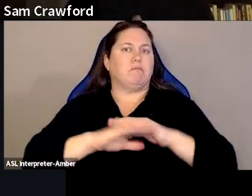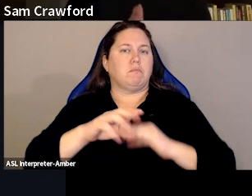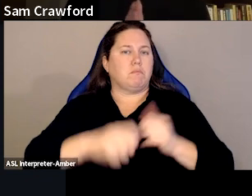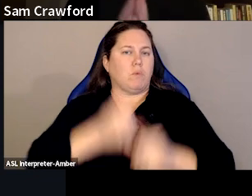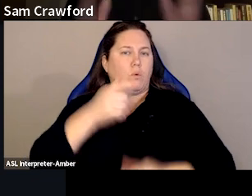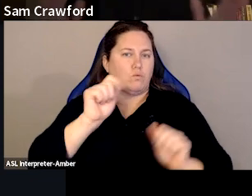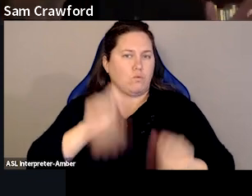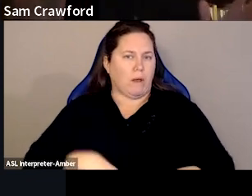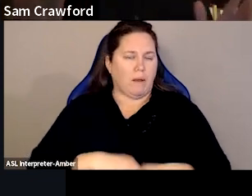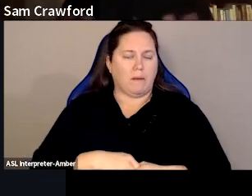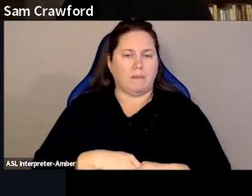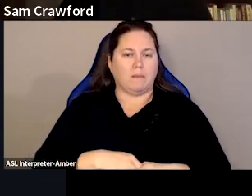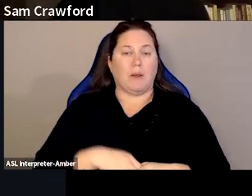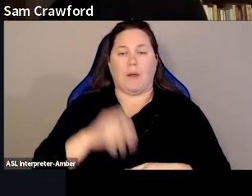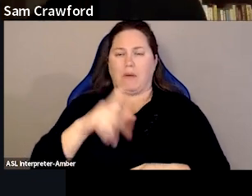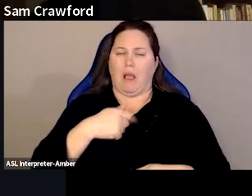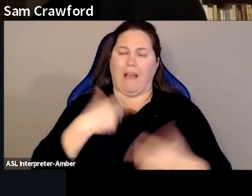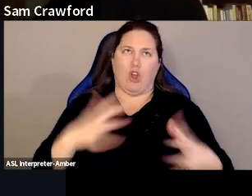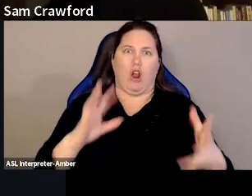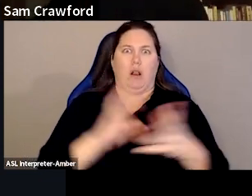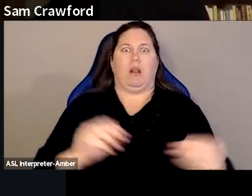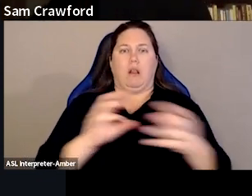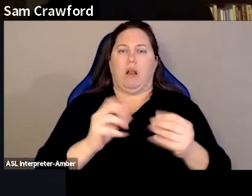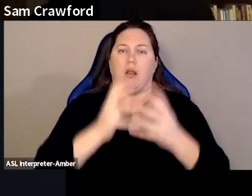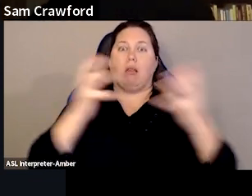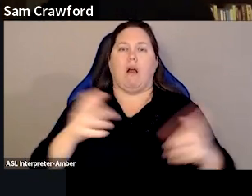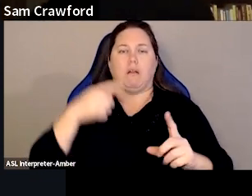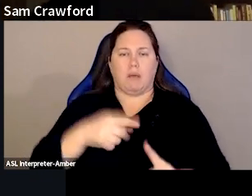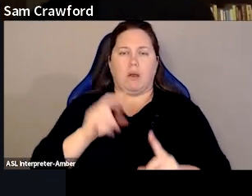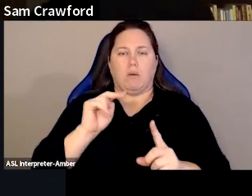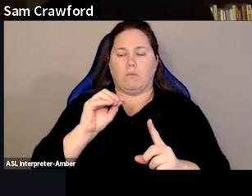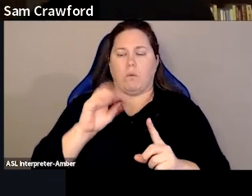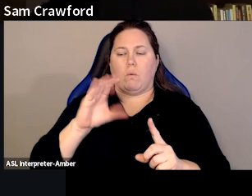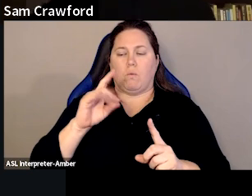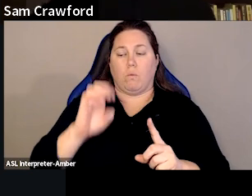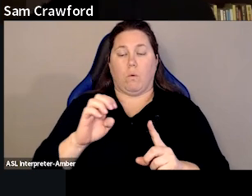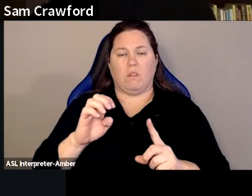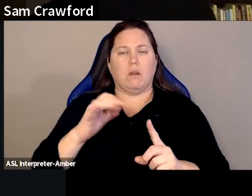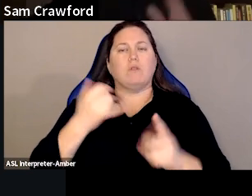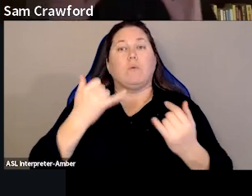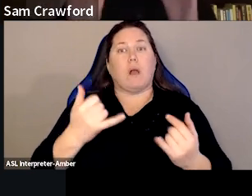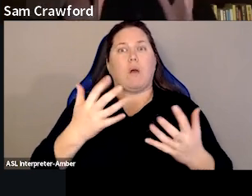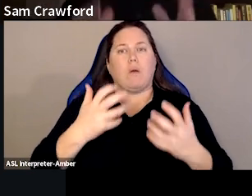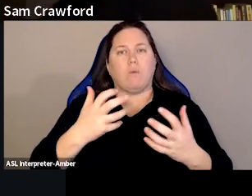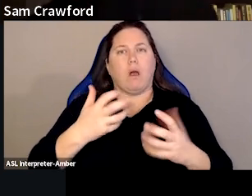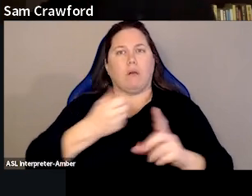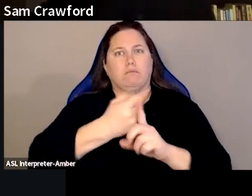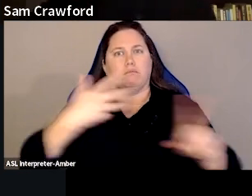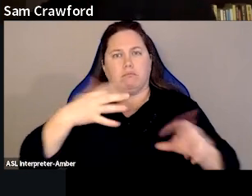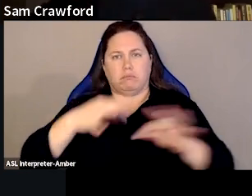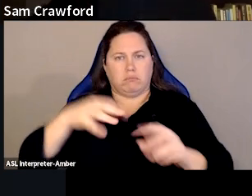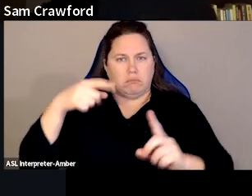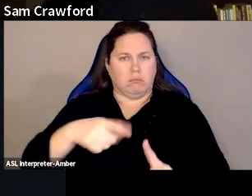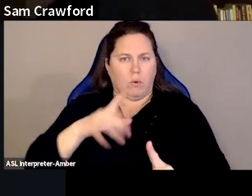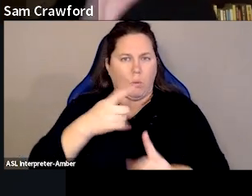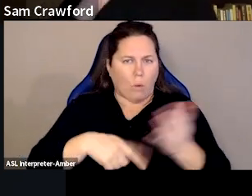Now, I've talked a lot already about no code, so I want to get exactly into what it is, so you know precisely what I'm talking